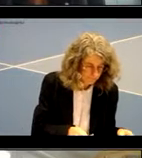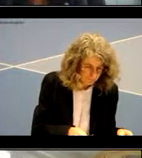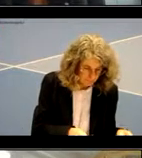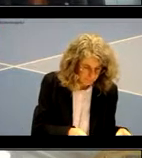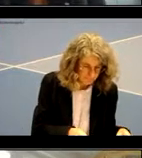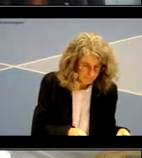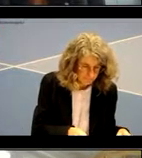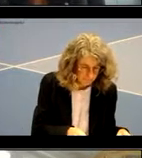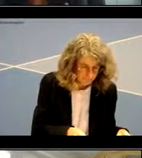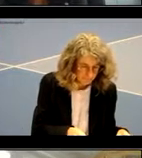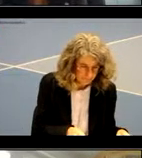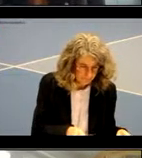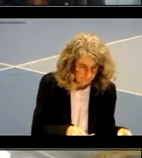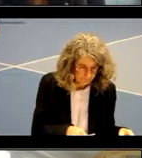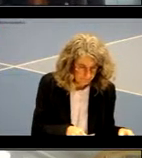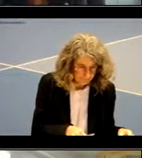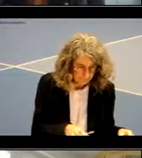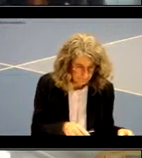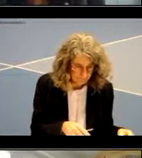Claire underlined,